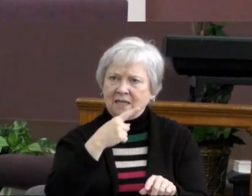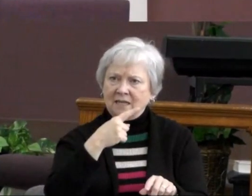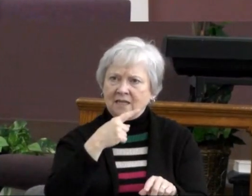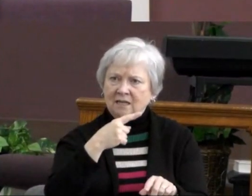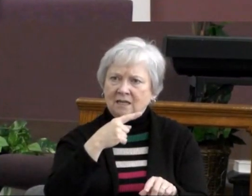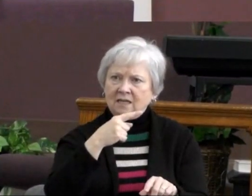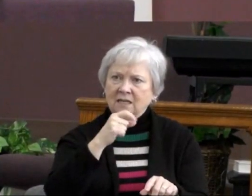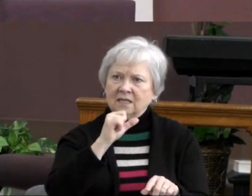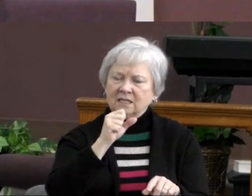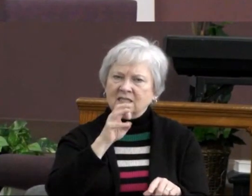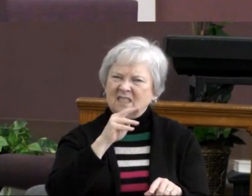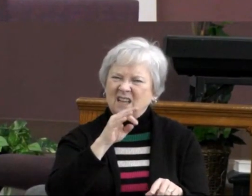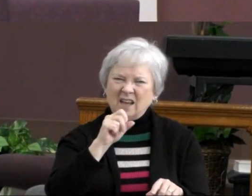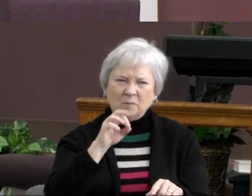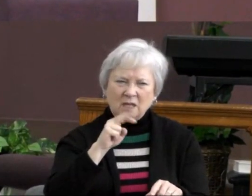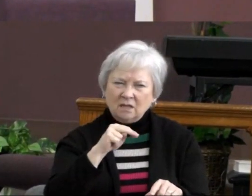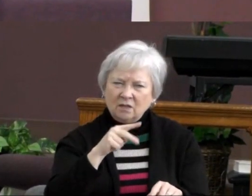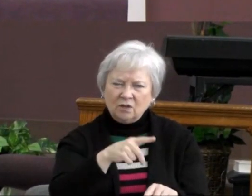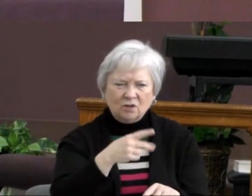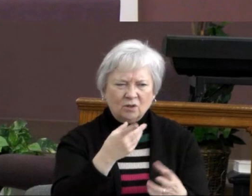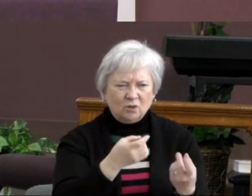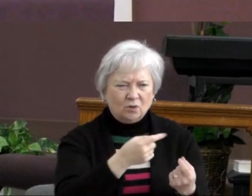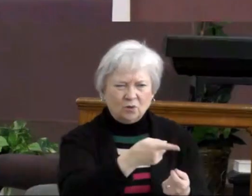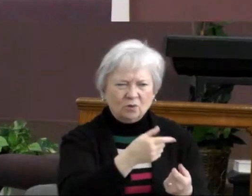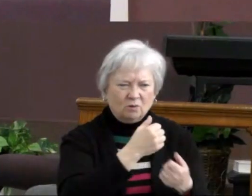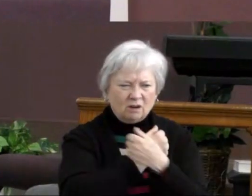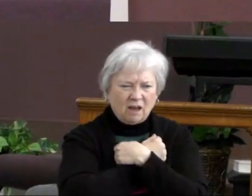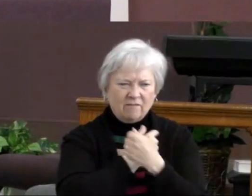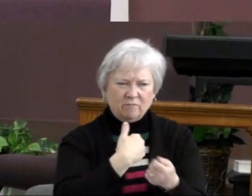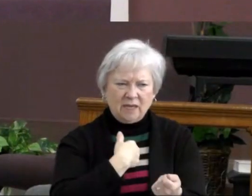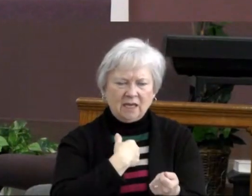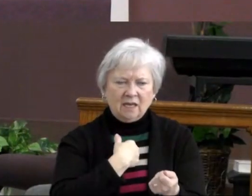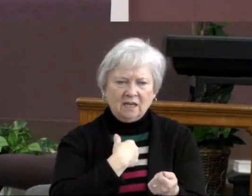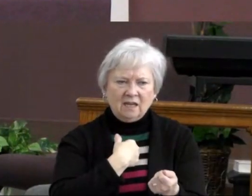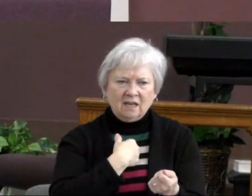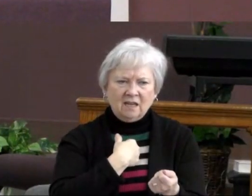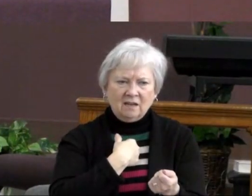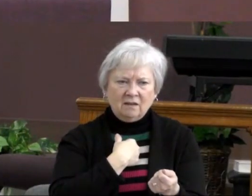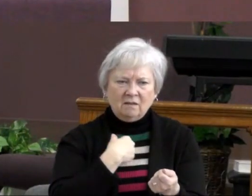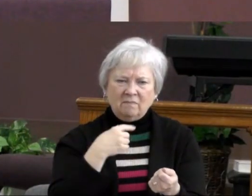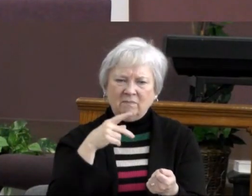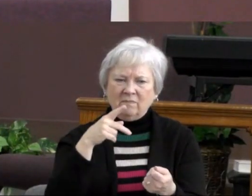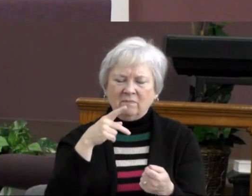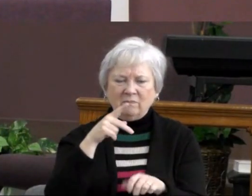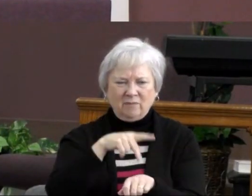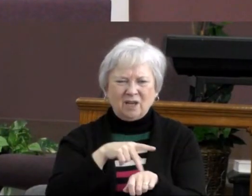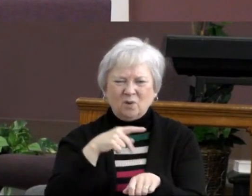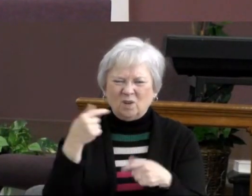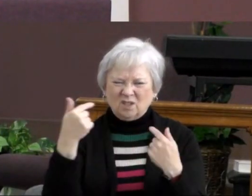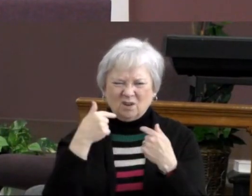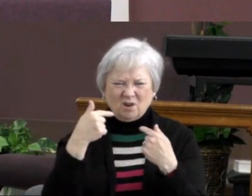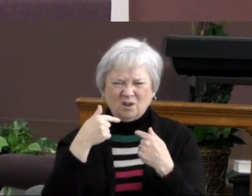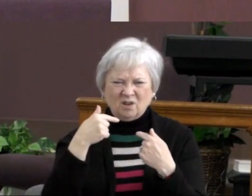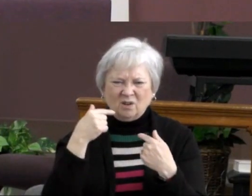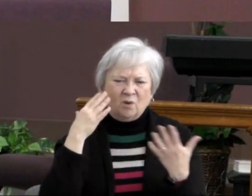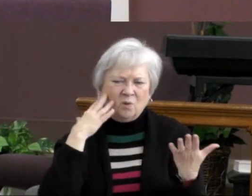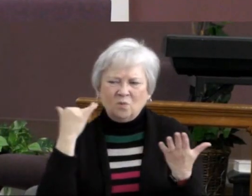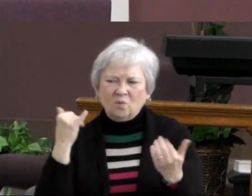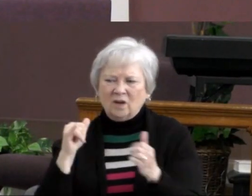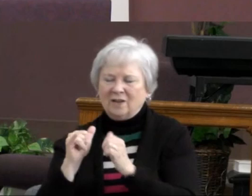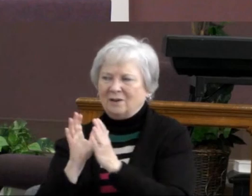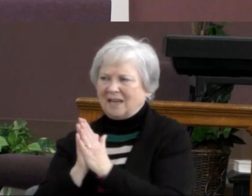me?" Peter was hurt because Jesus asked him the third time, "Do you love me?" He said, "Lord, you know all